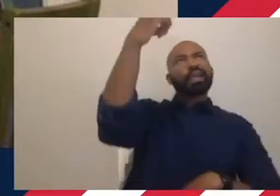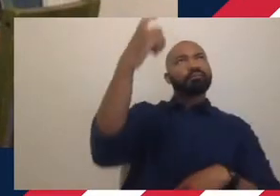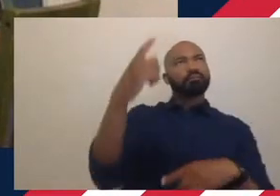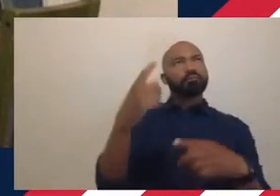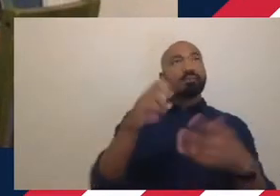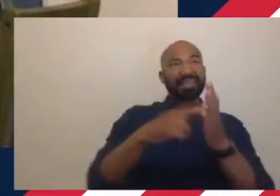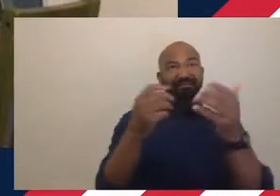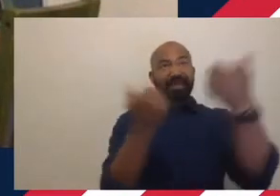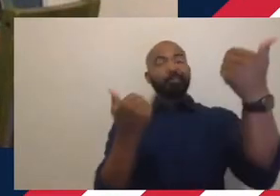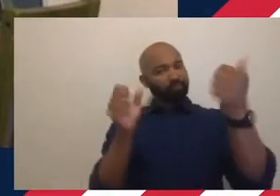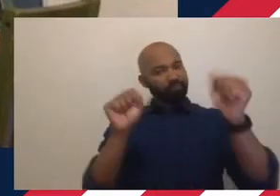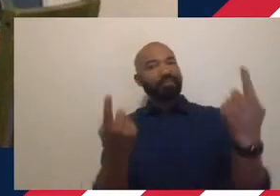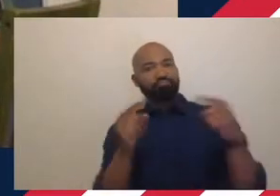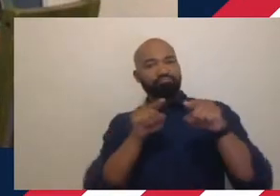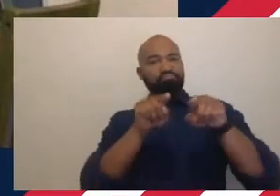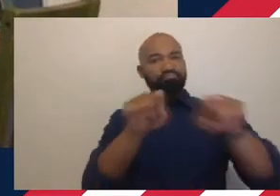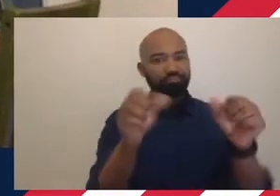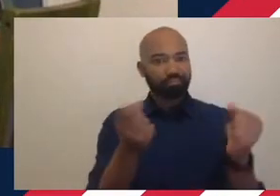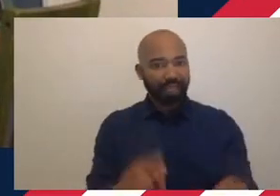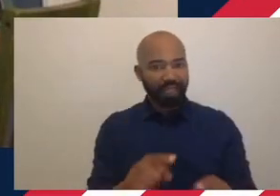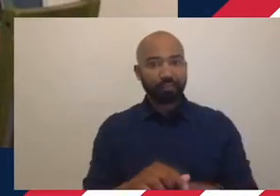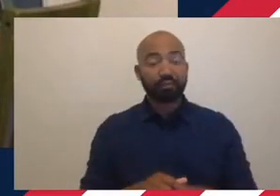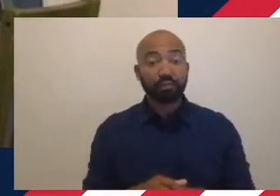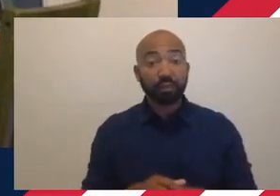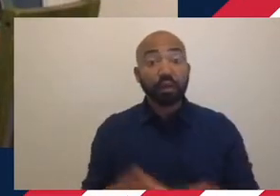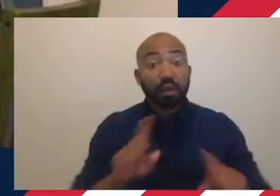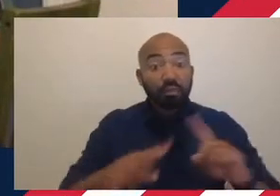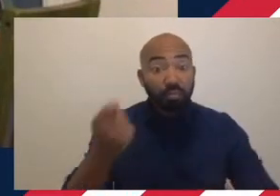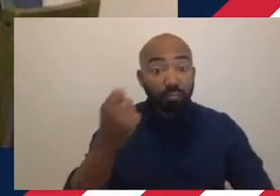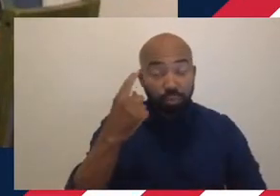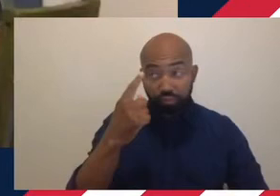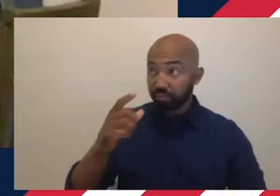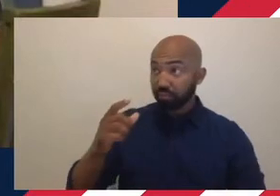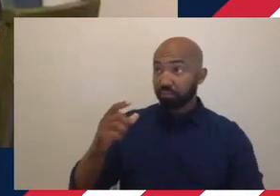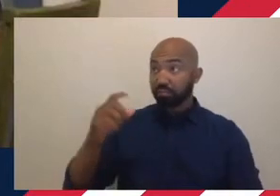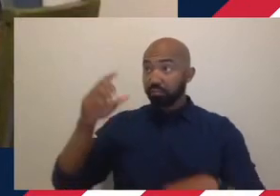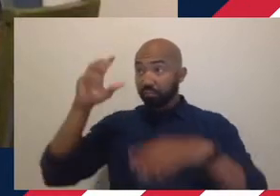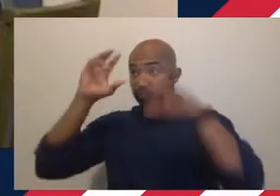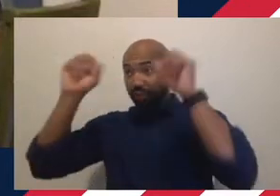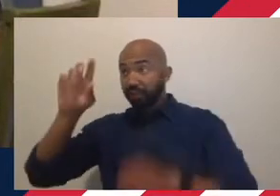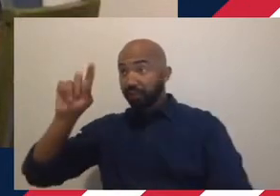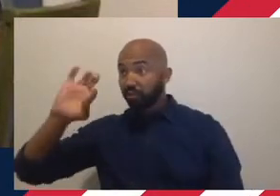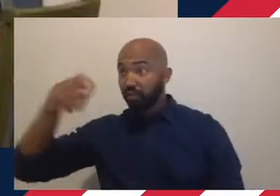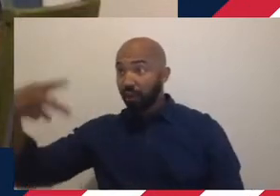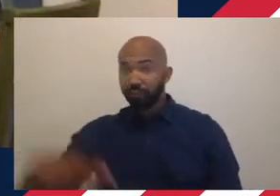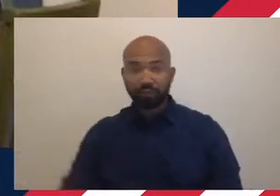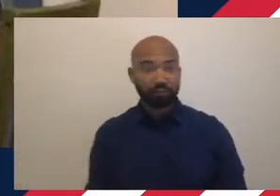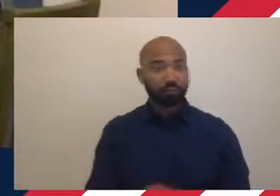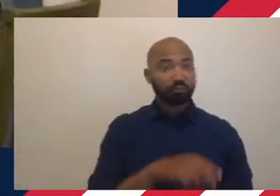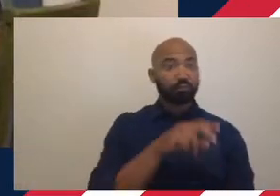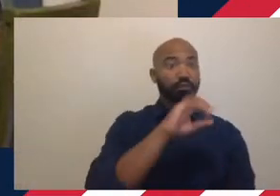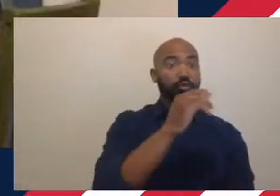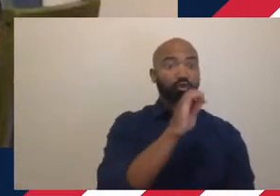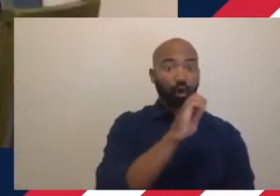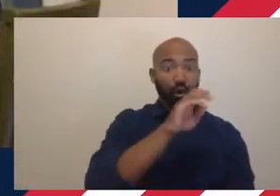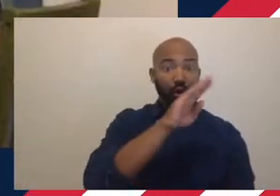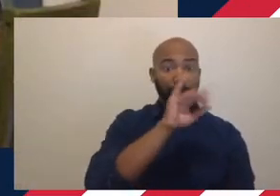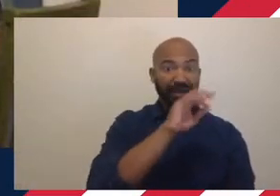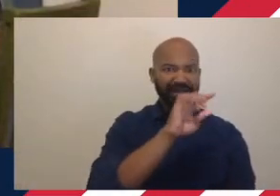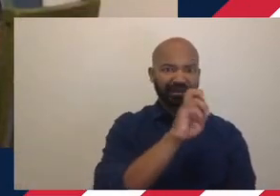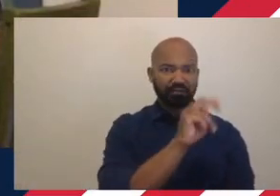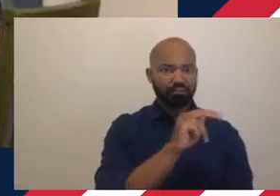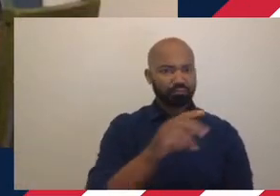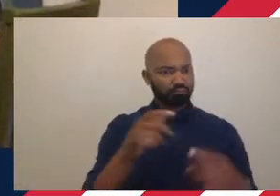Trump. It's about two competing visions for America. 5 years ago, when Donald Trump announced his